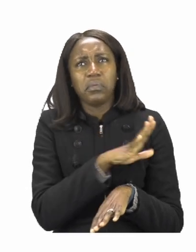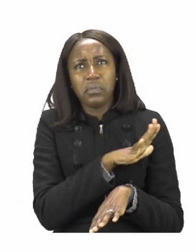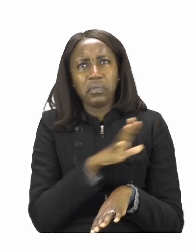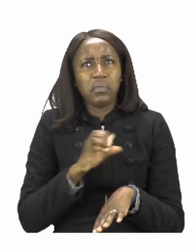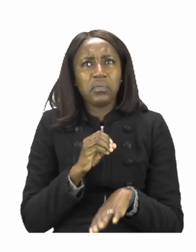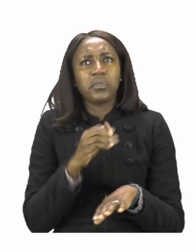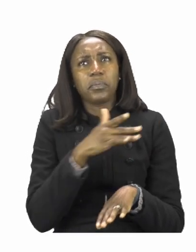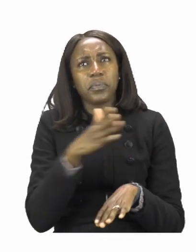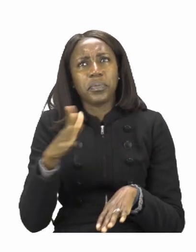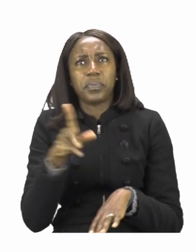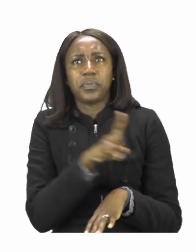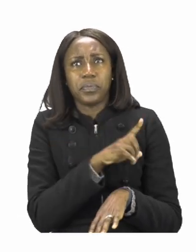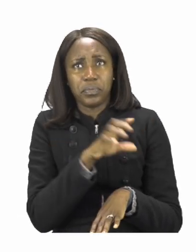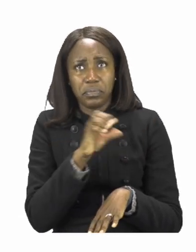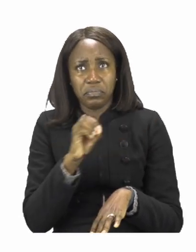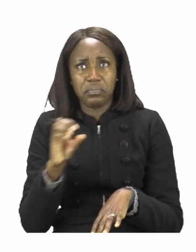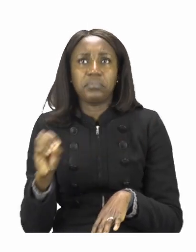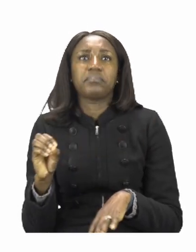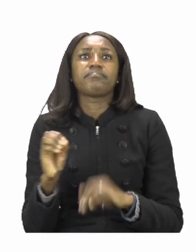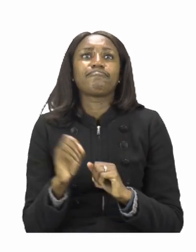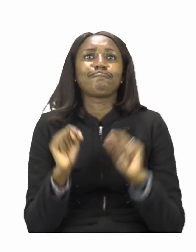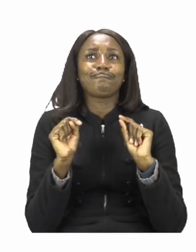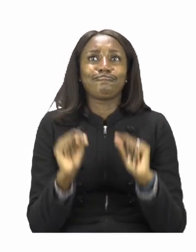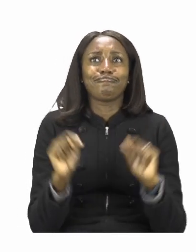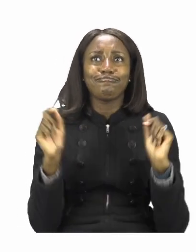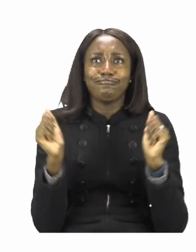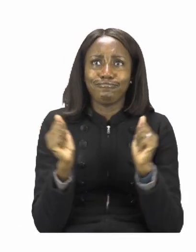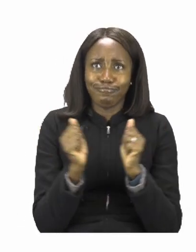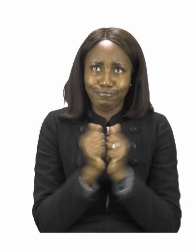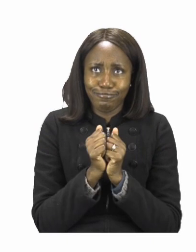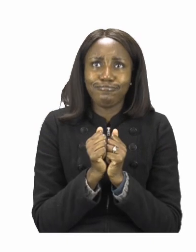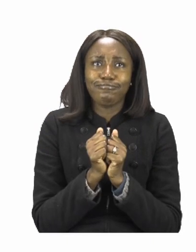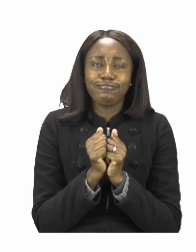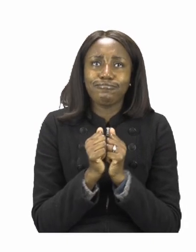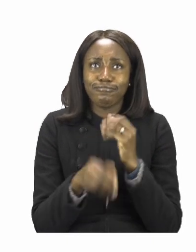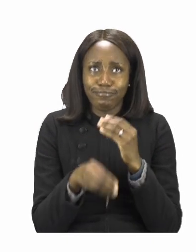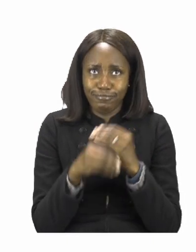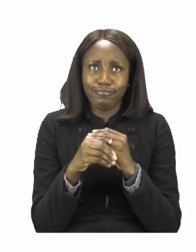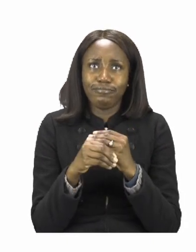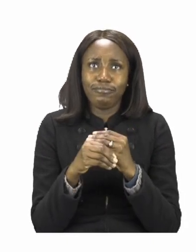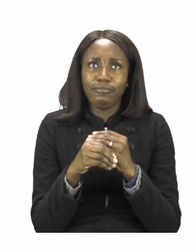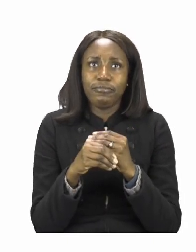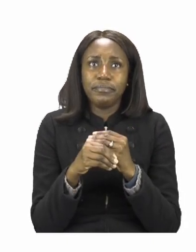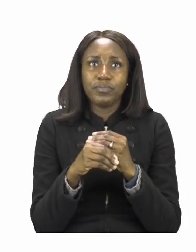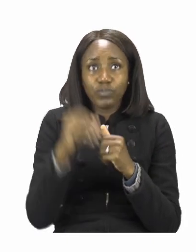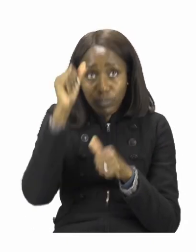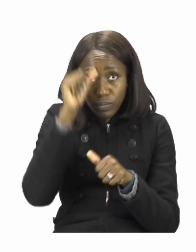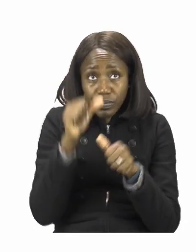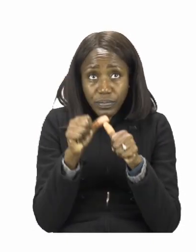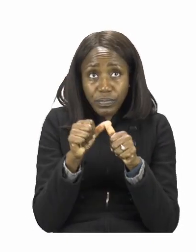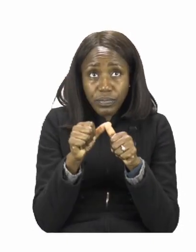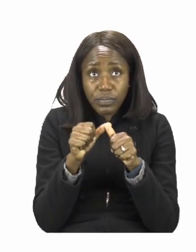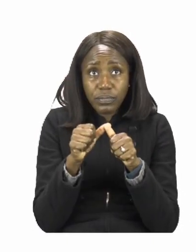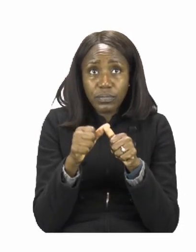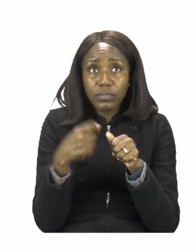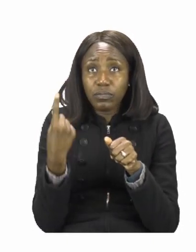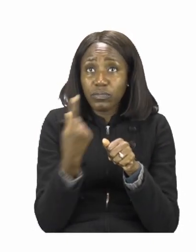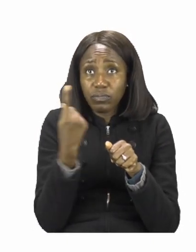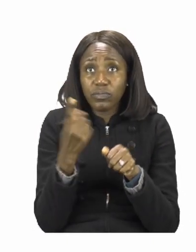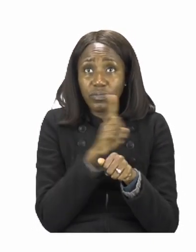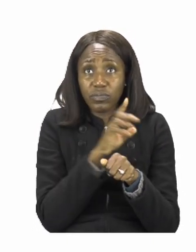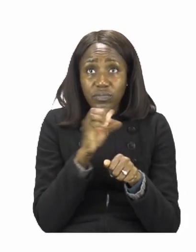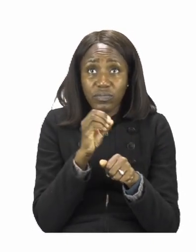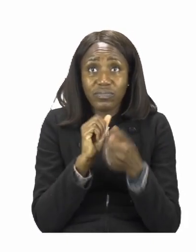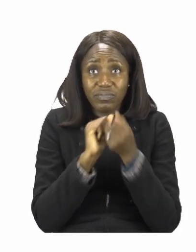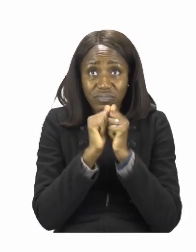Now, it's our job to add them. Remember, only your tens will change,